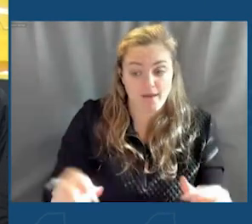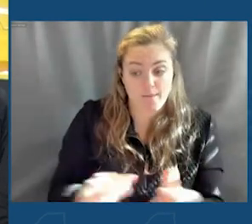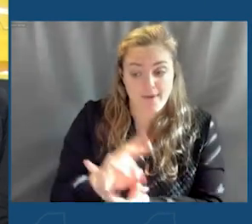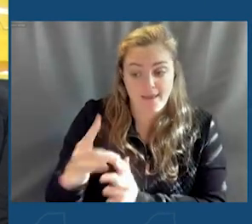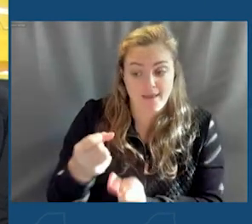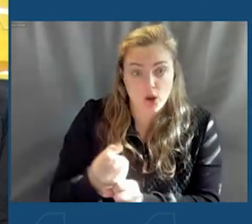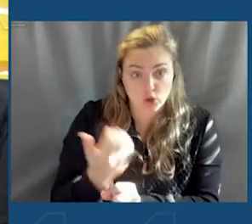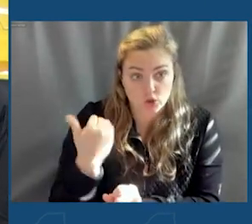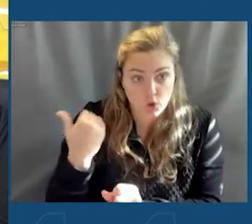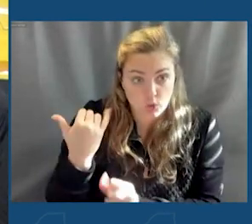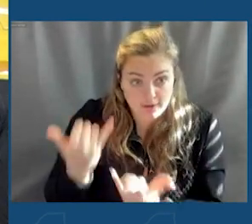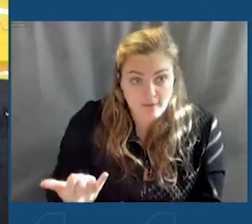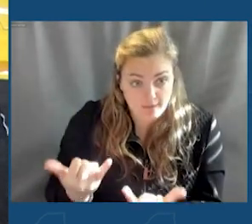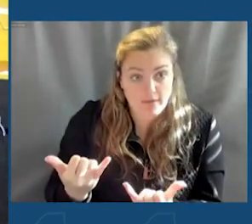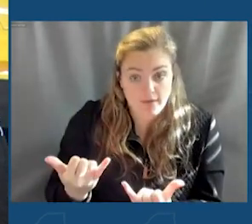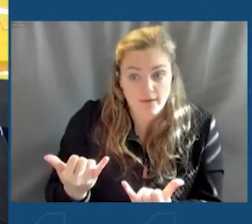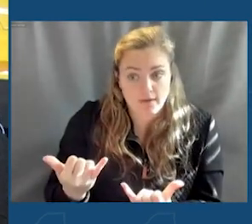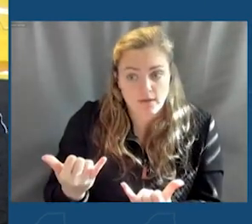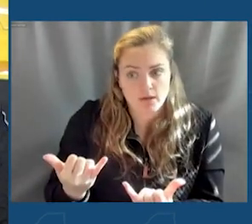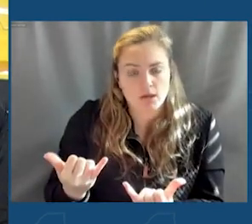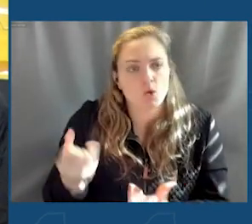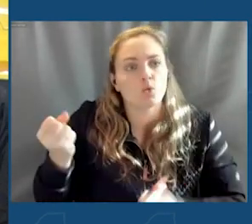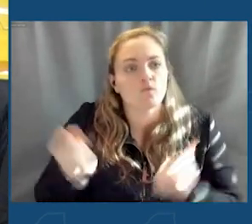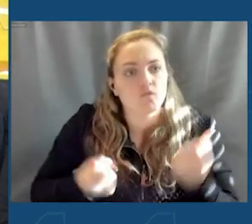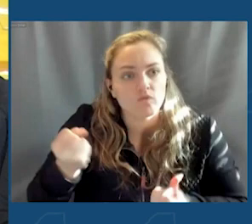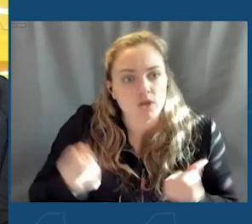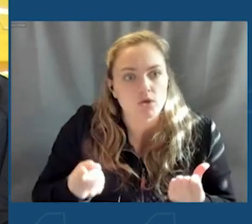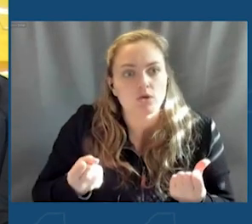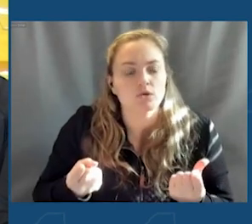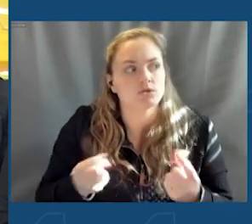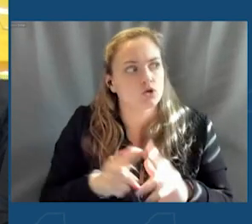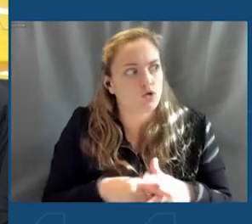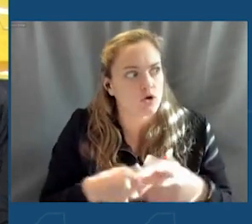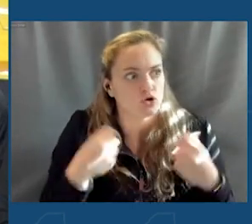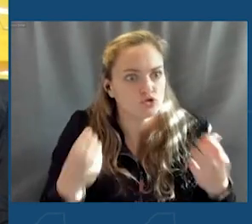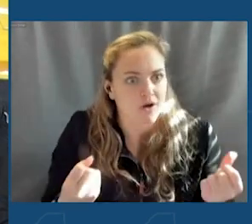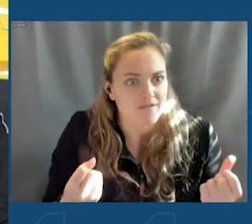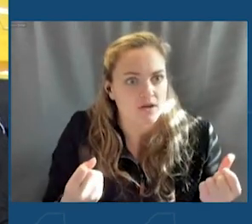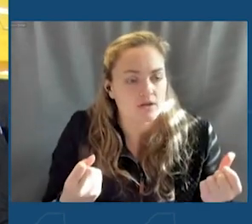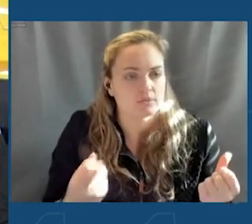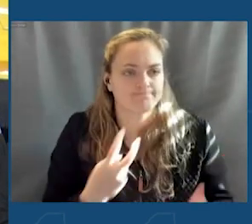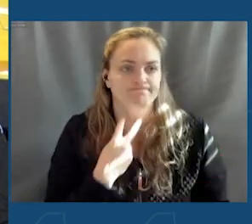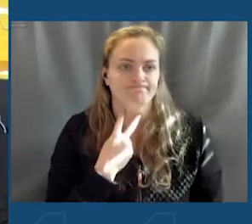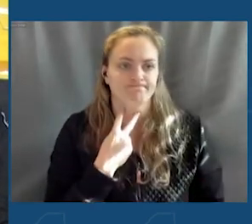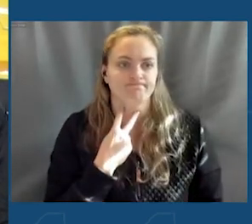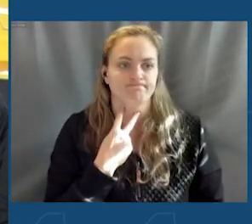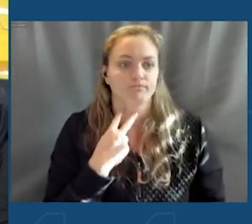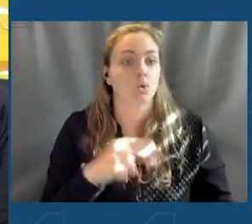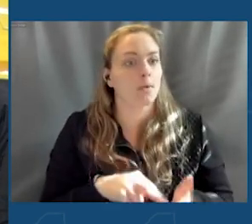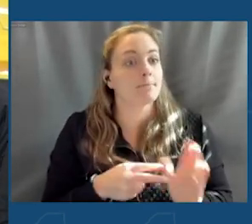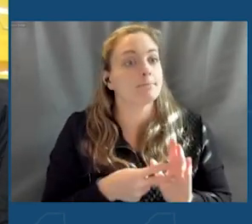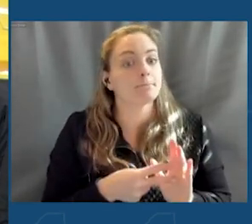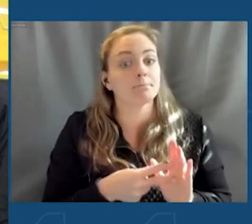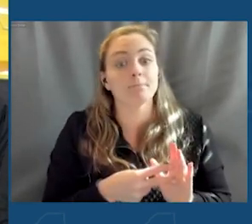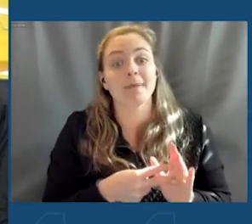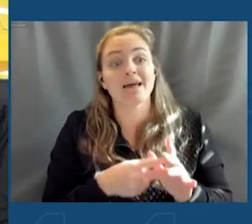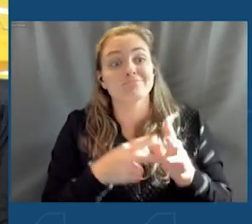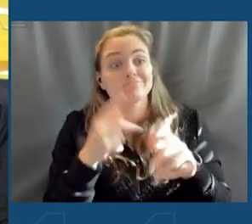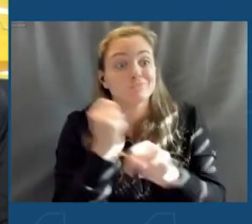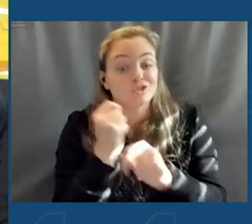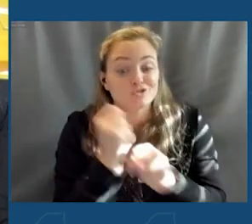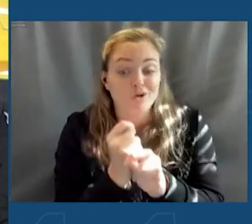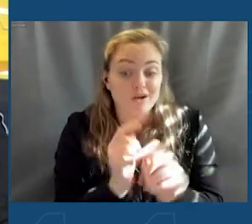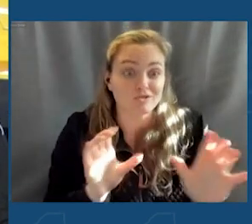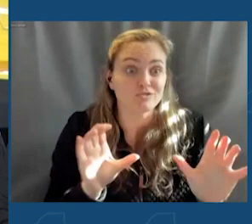today was vehicles went on the roads and got stuck and prevented our plows and the other equipment from being able